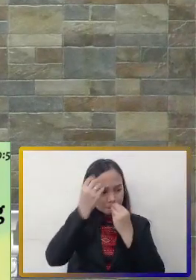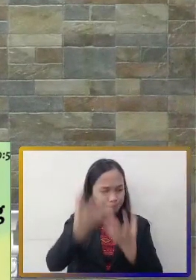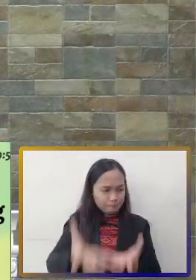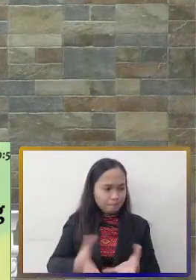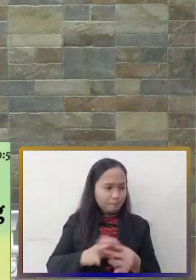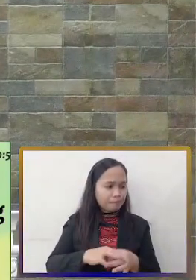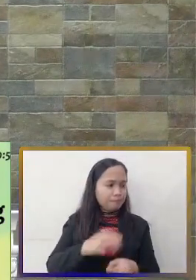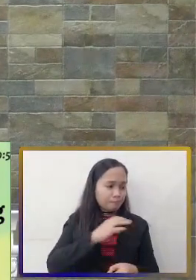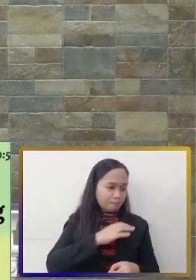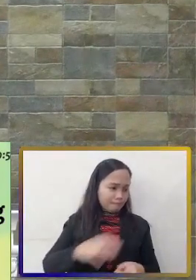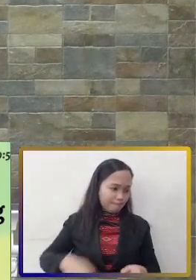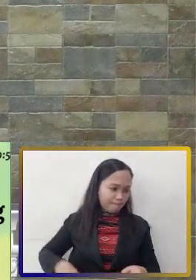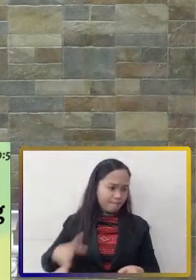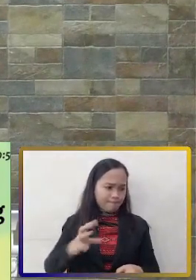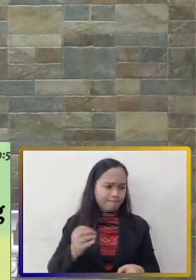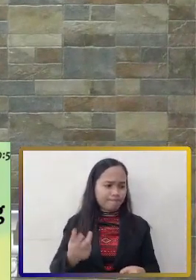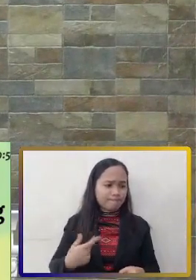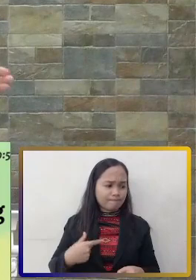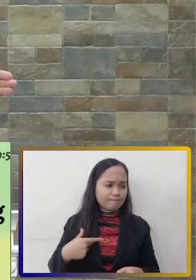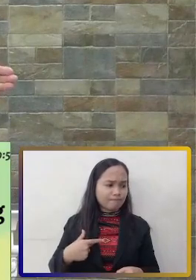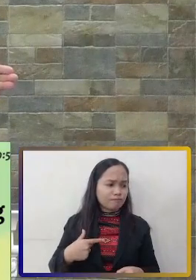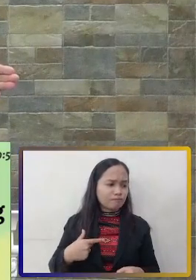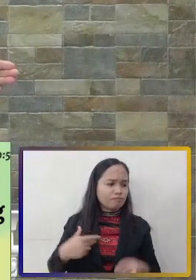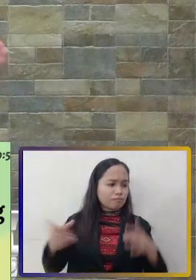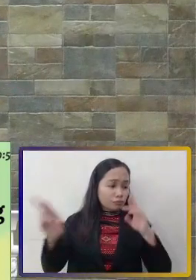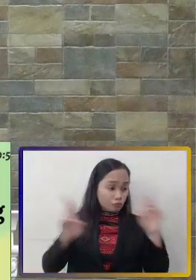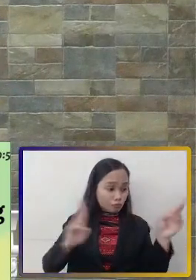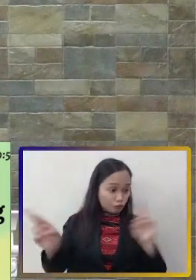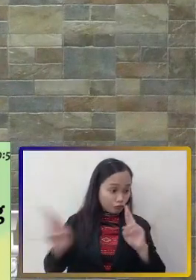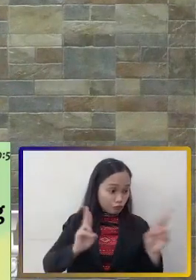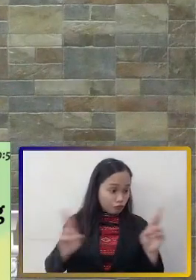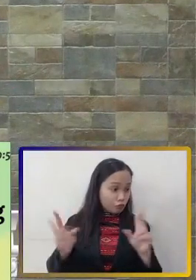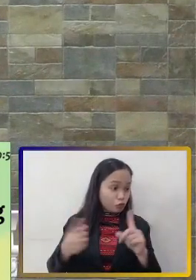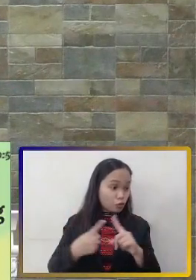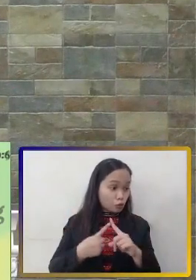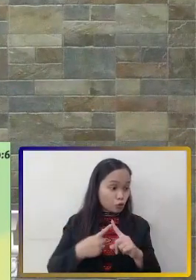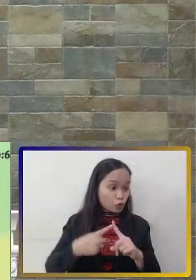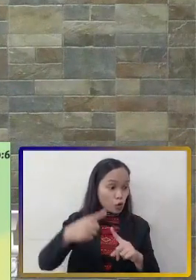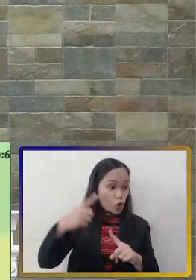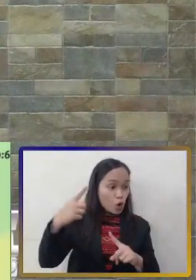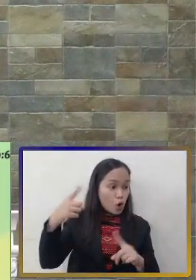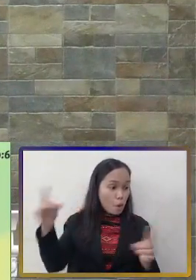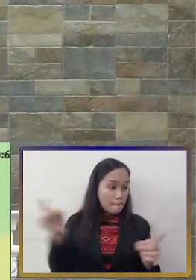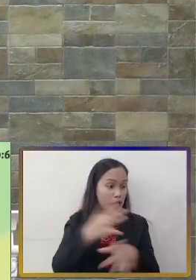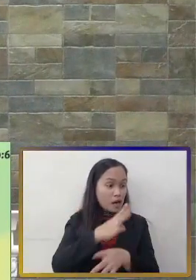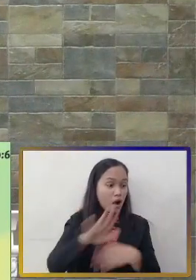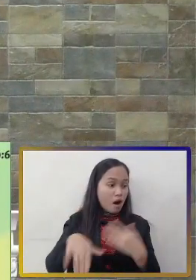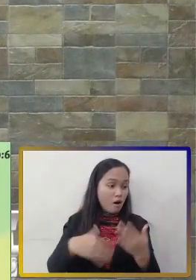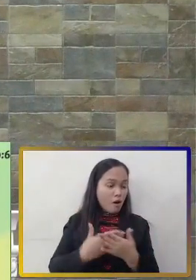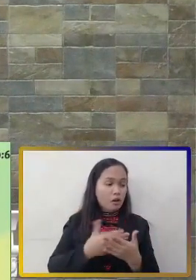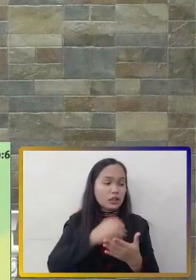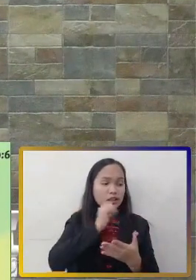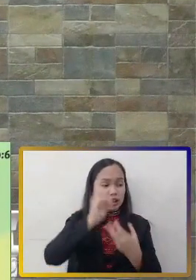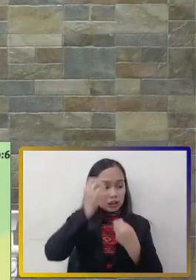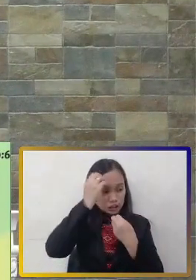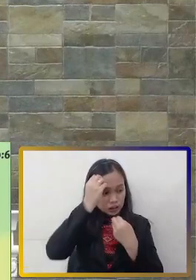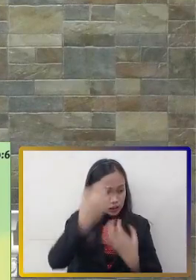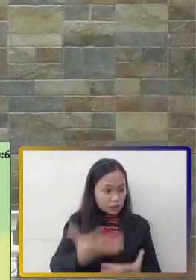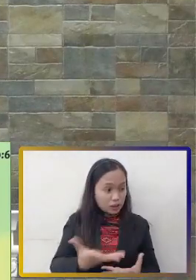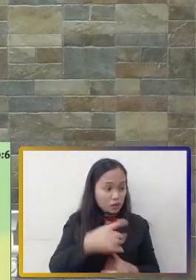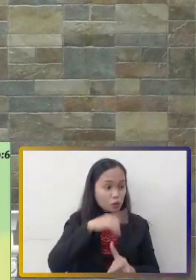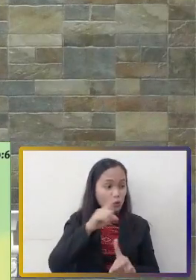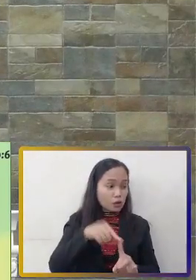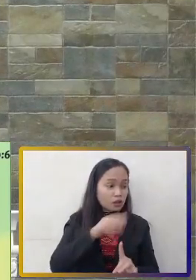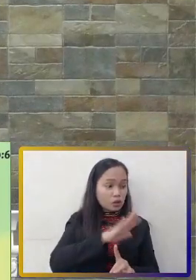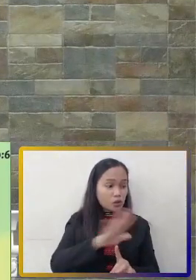Christ, and having in a readiness to revenge all disobedience when